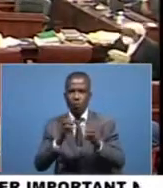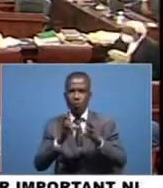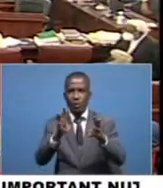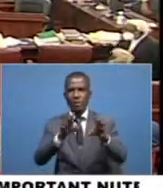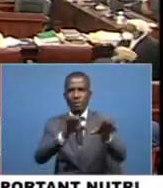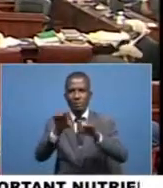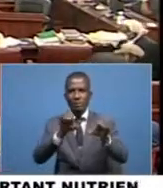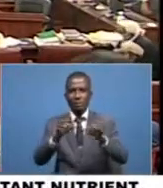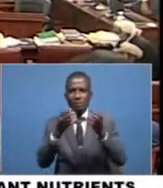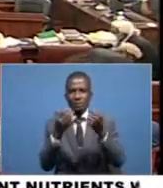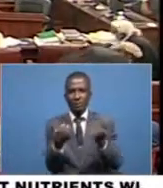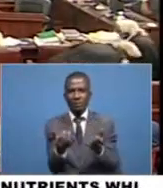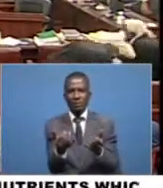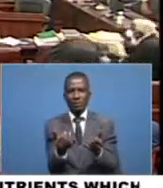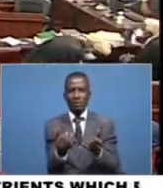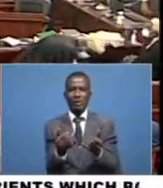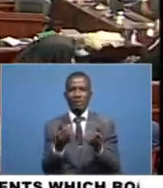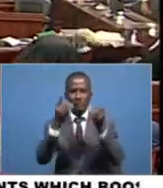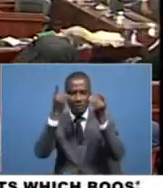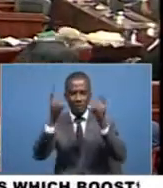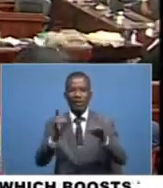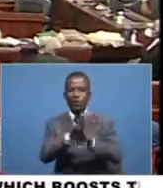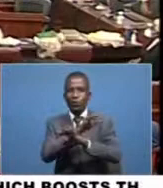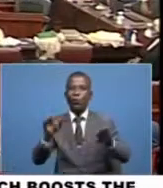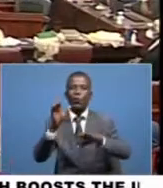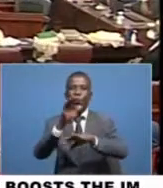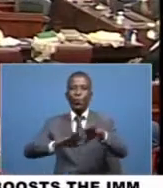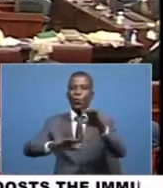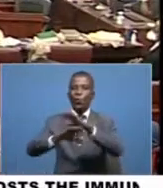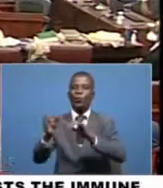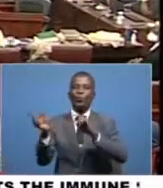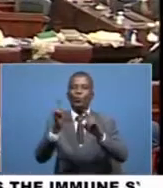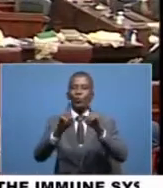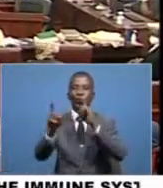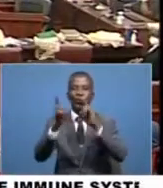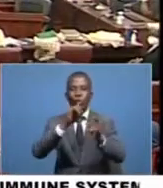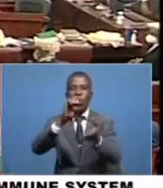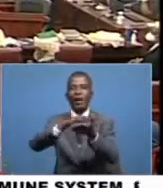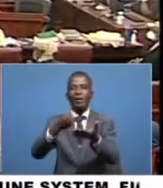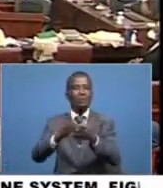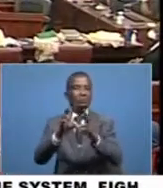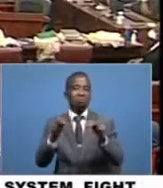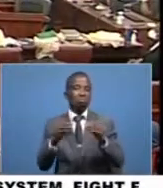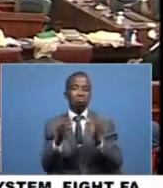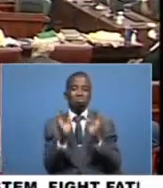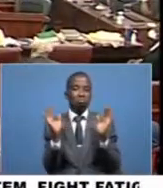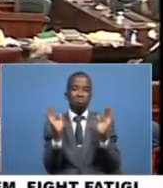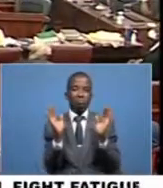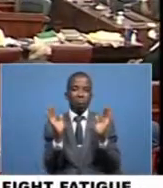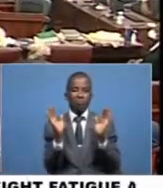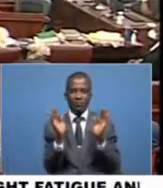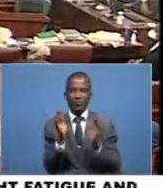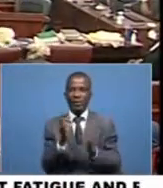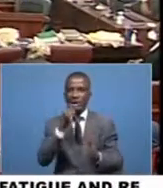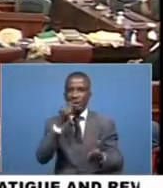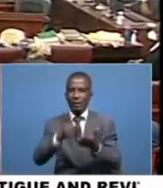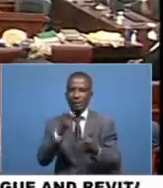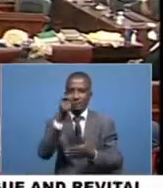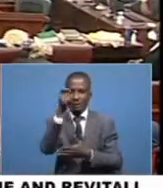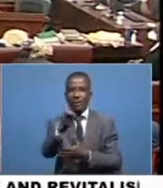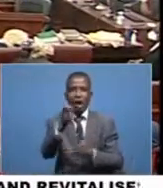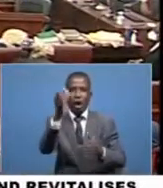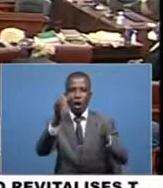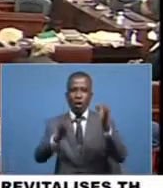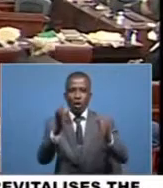rules, but lawyers had decided not to call them to testify at the trial. An application was made to the court for